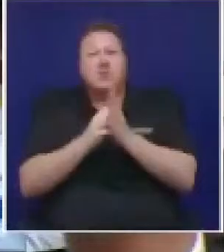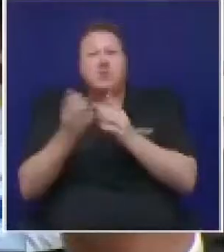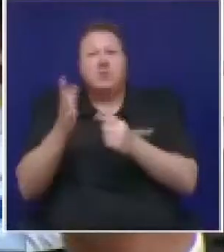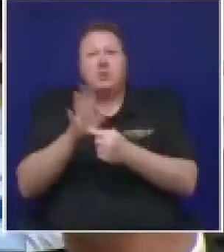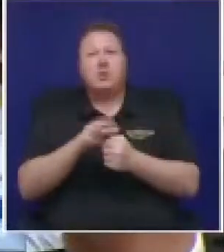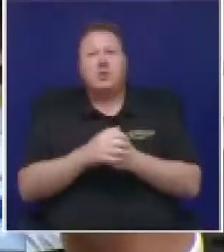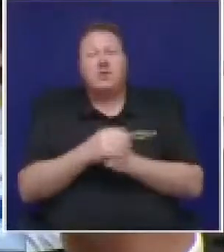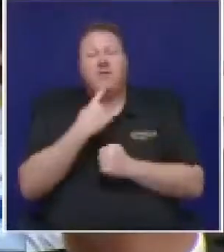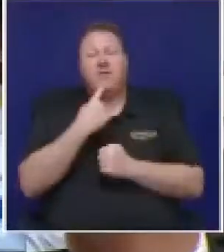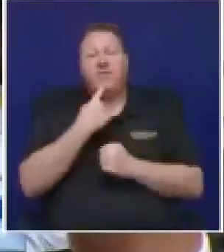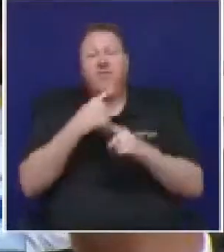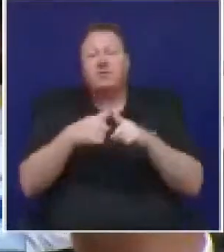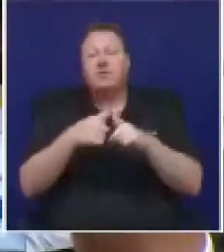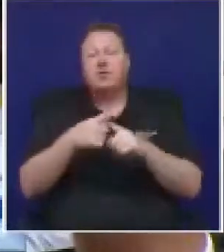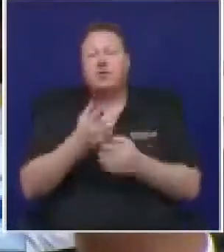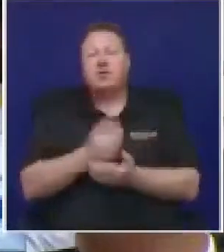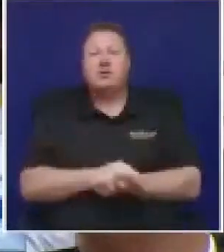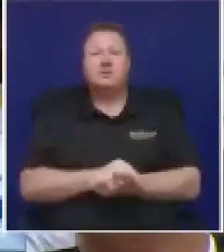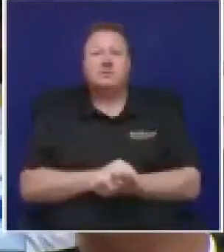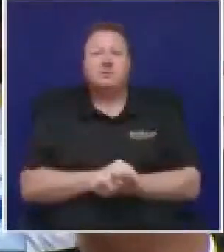ibuzwa abaphambili. Nkosi.